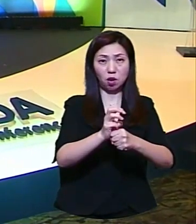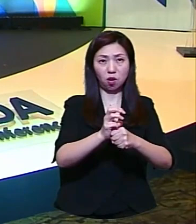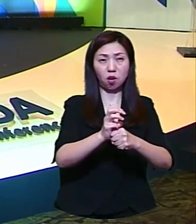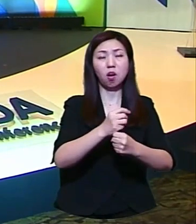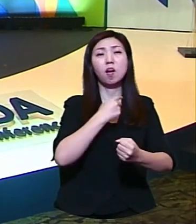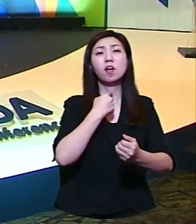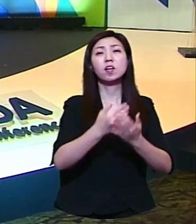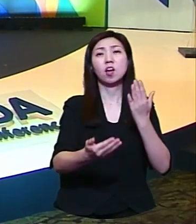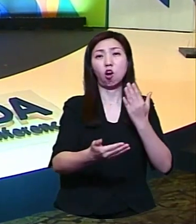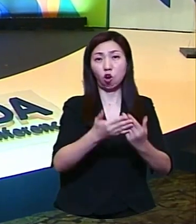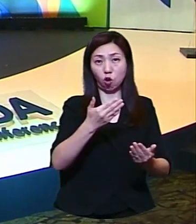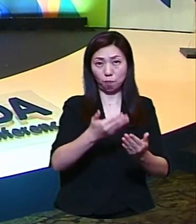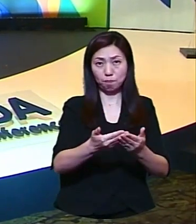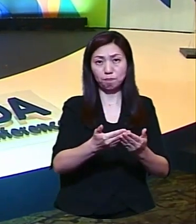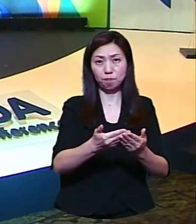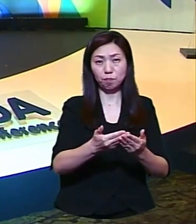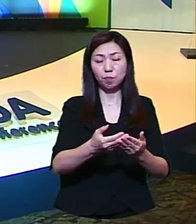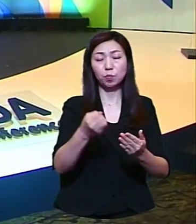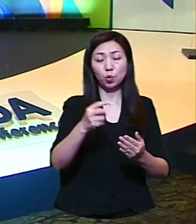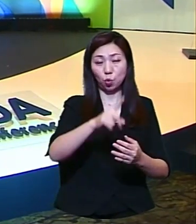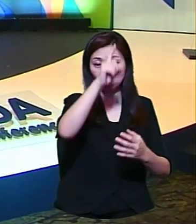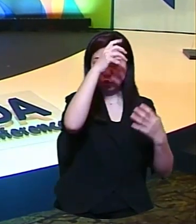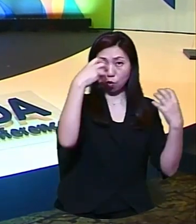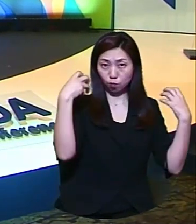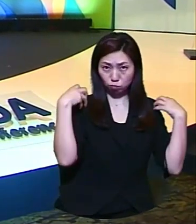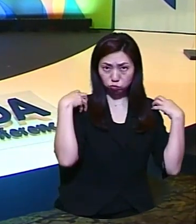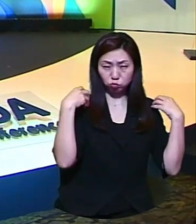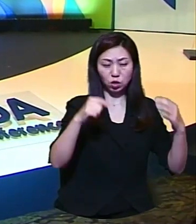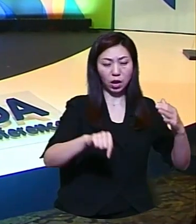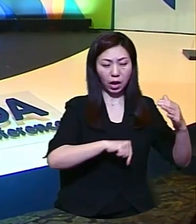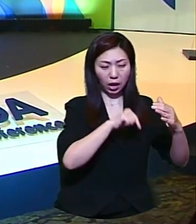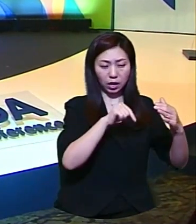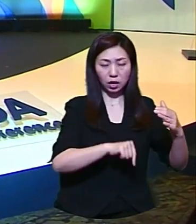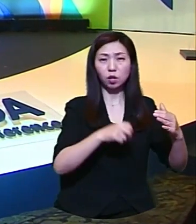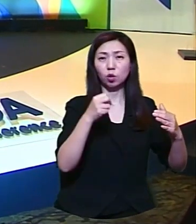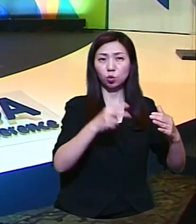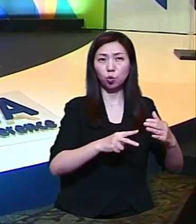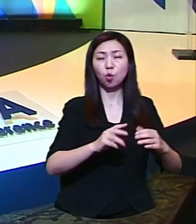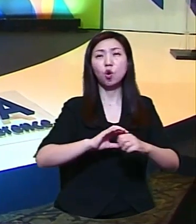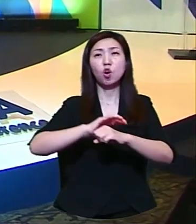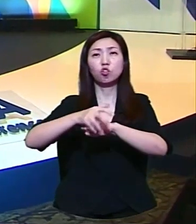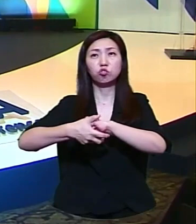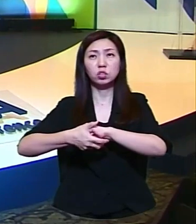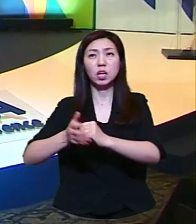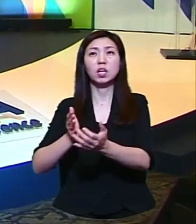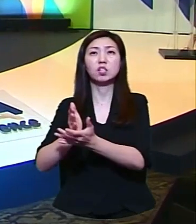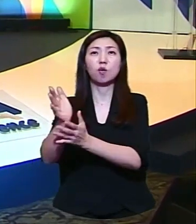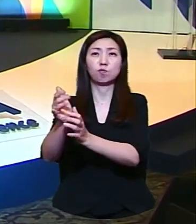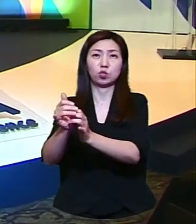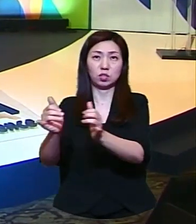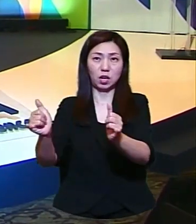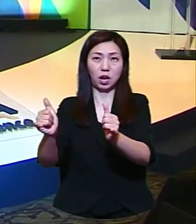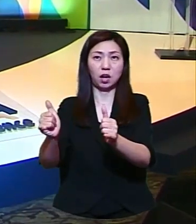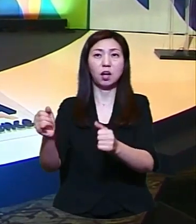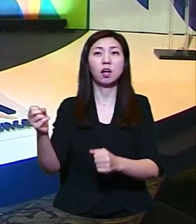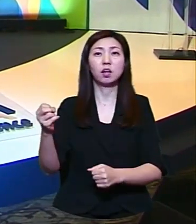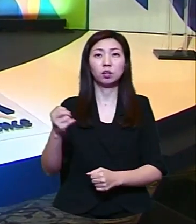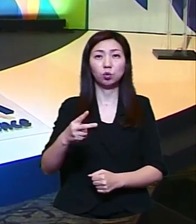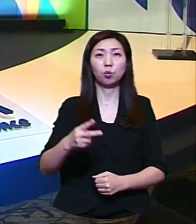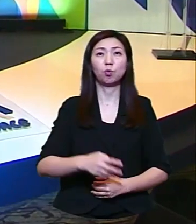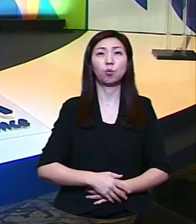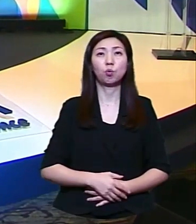intergovernmental relations, and have a long history of success in policy and strategy development.